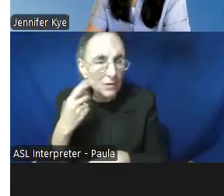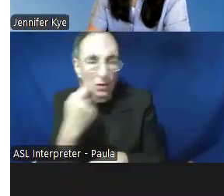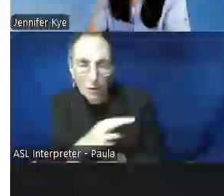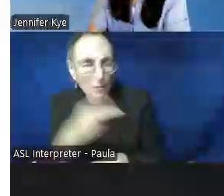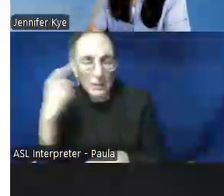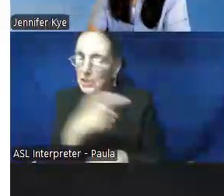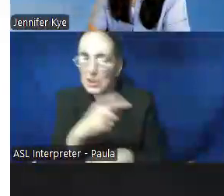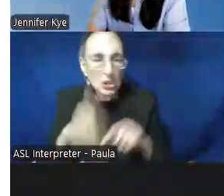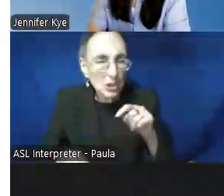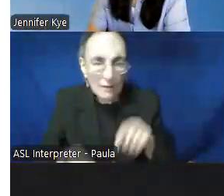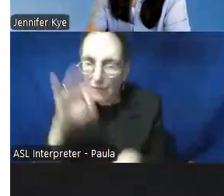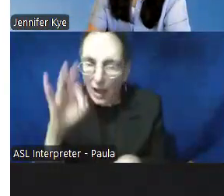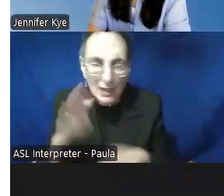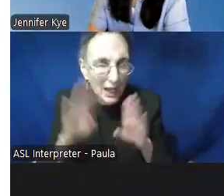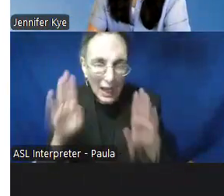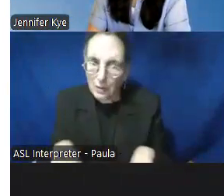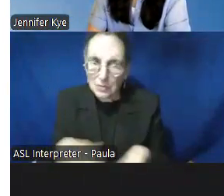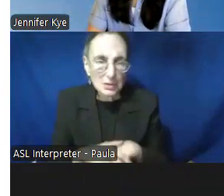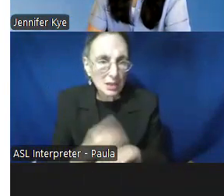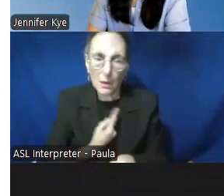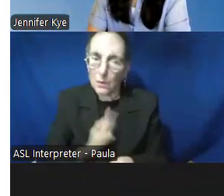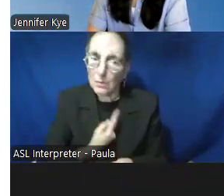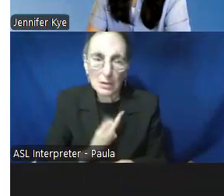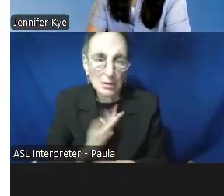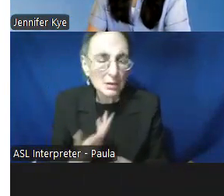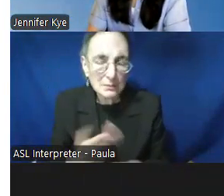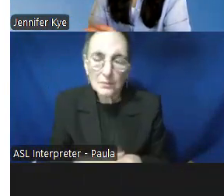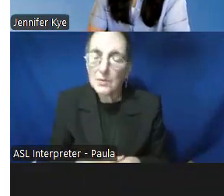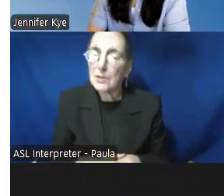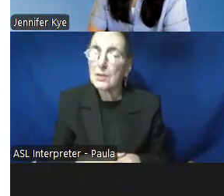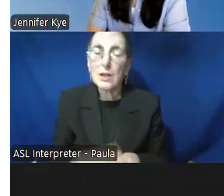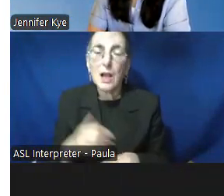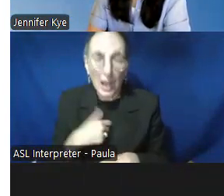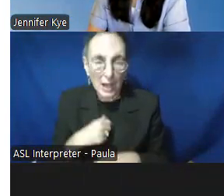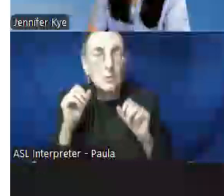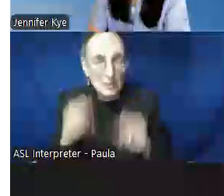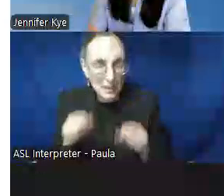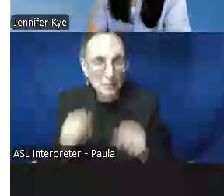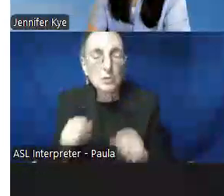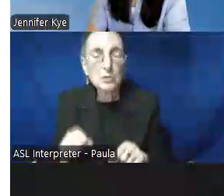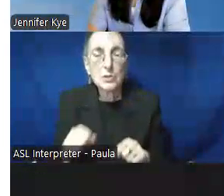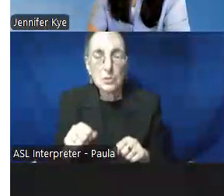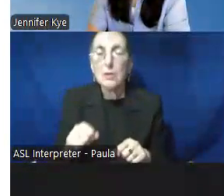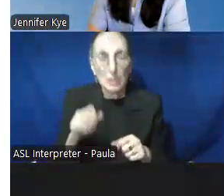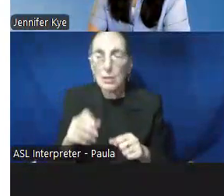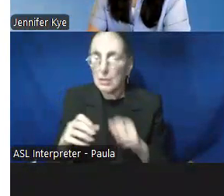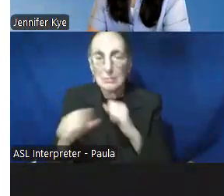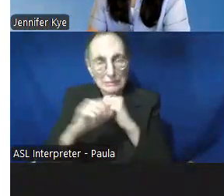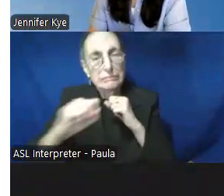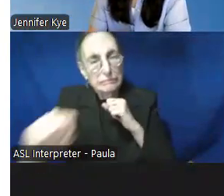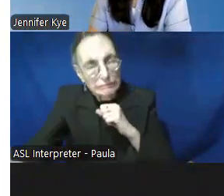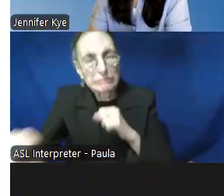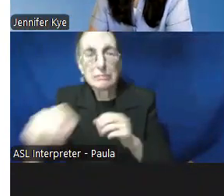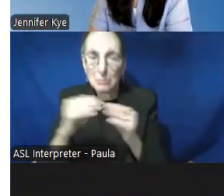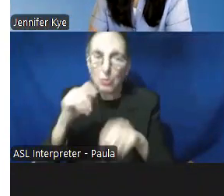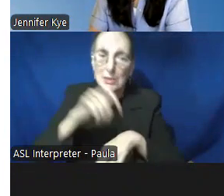manage the housing search on her own. And I was able to get her more time, but the real difference